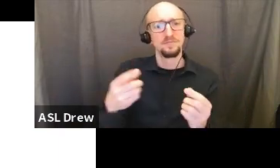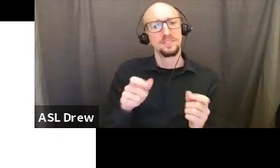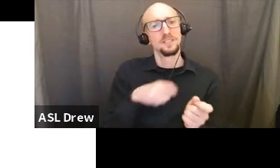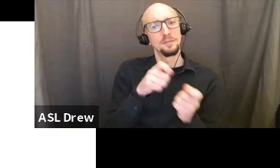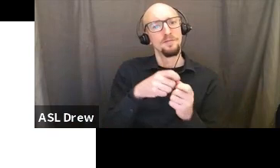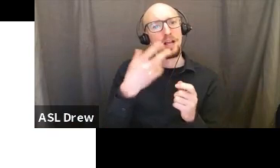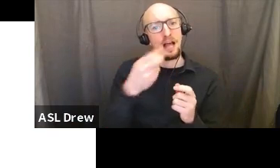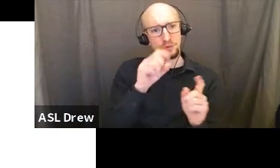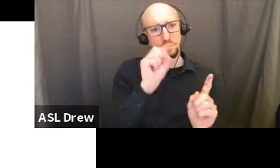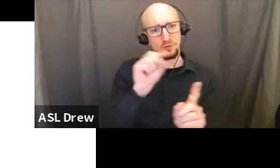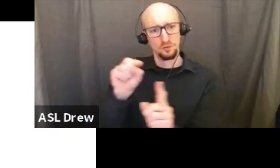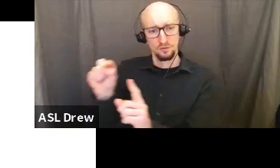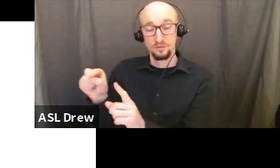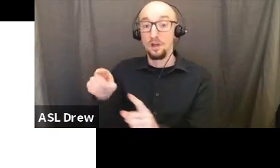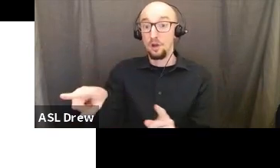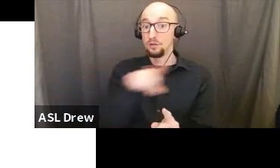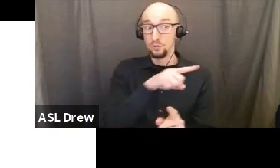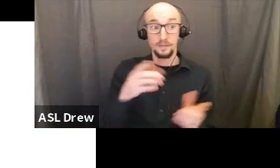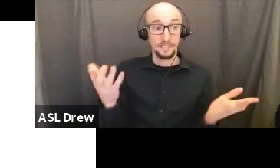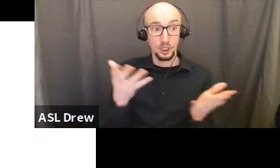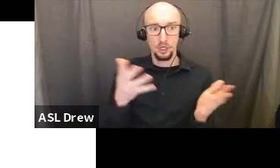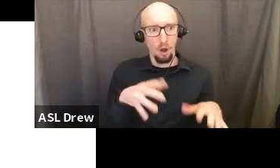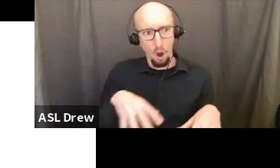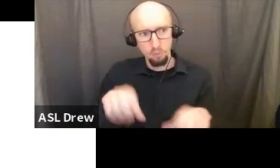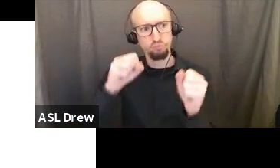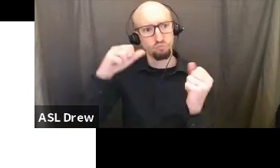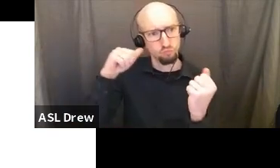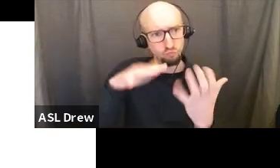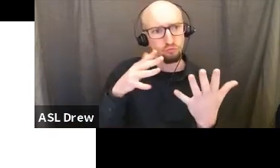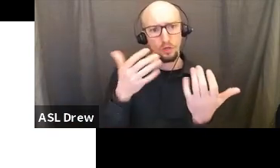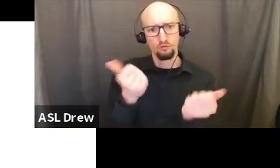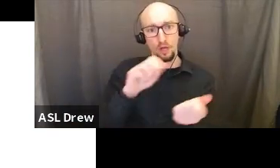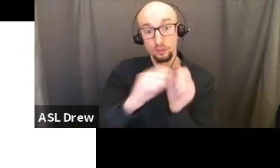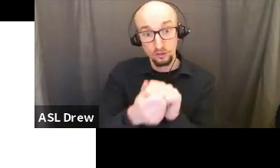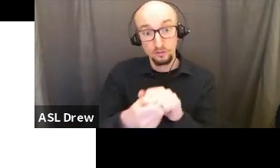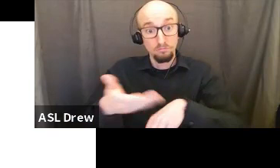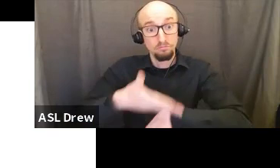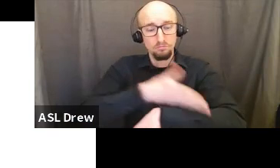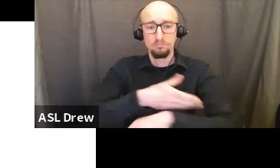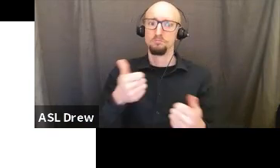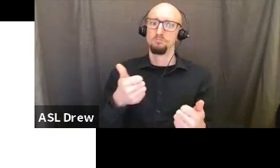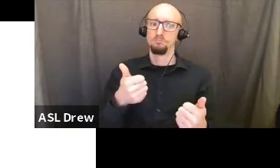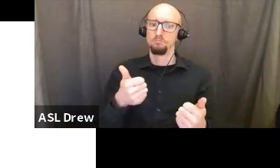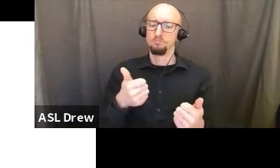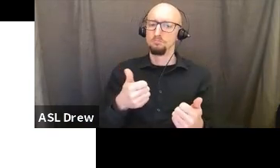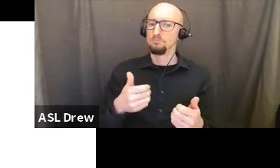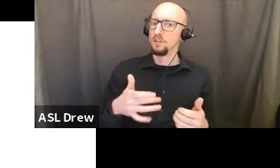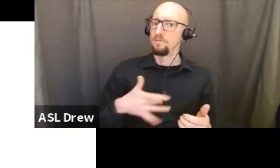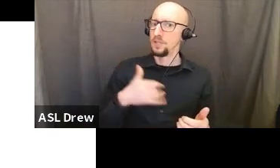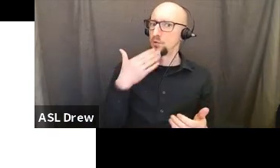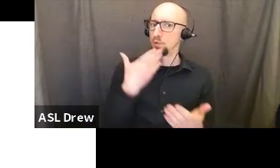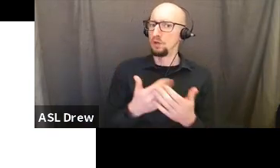fact that you all are grabbing this issue by the horns is so heartening, as